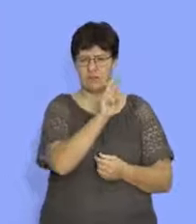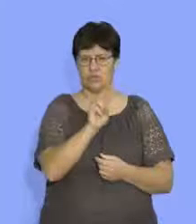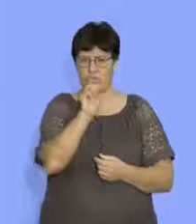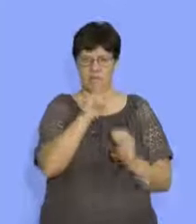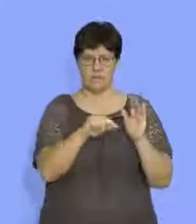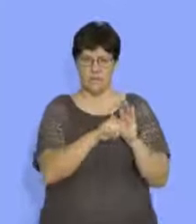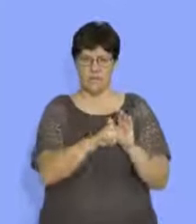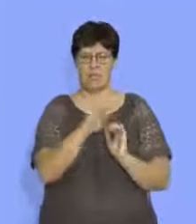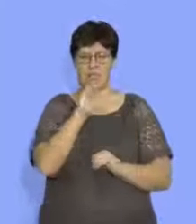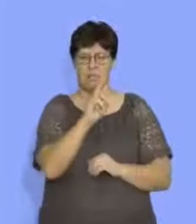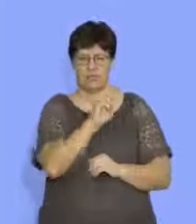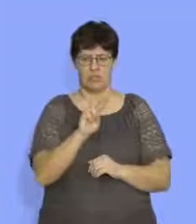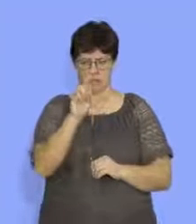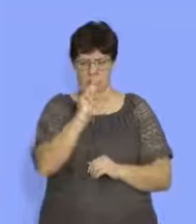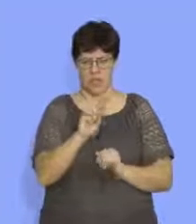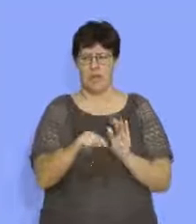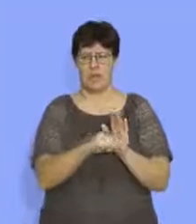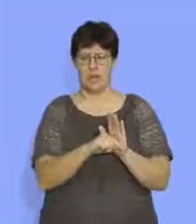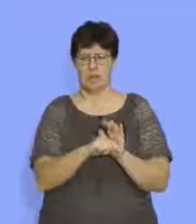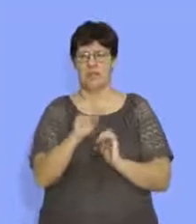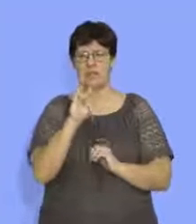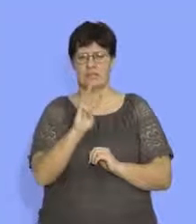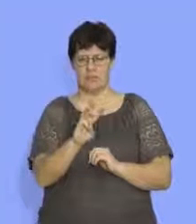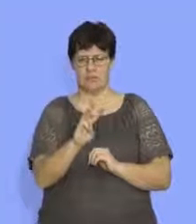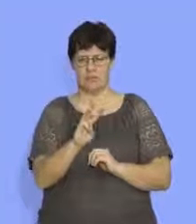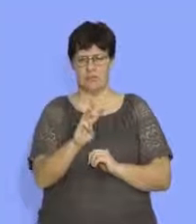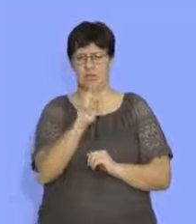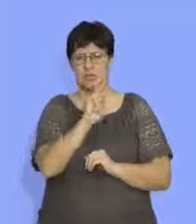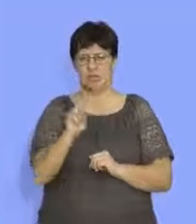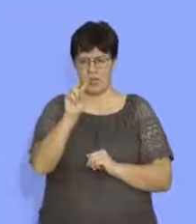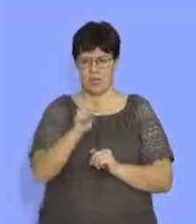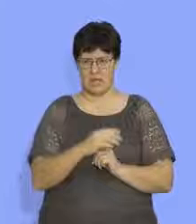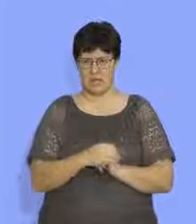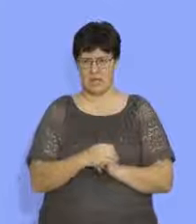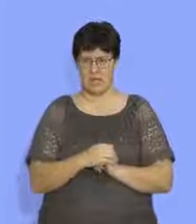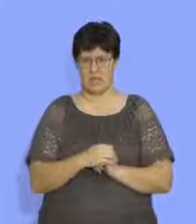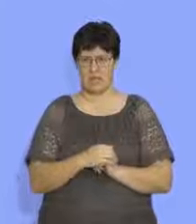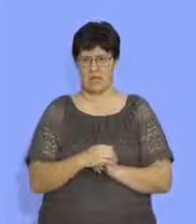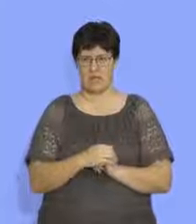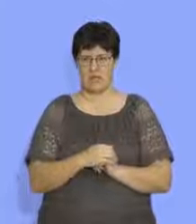W squared minus W squared minus W squared,